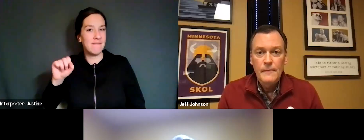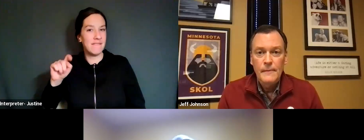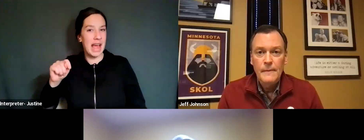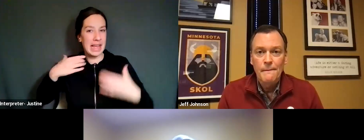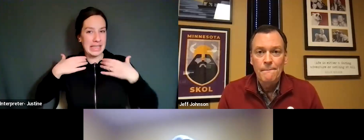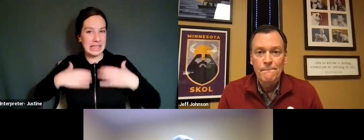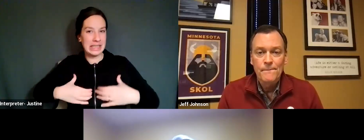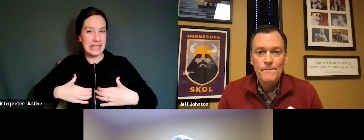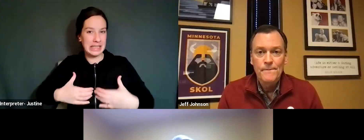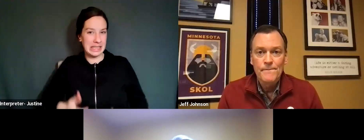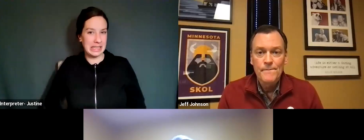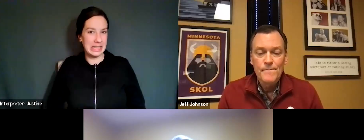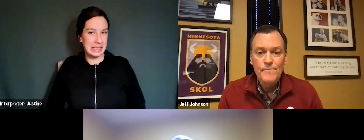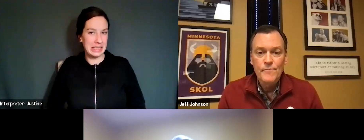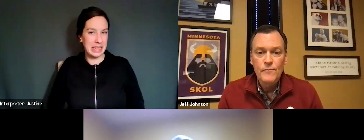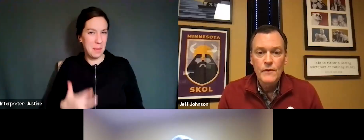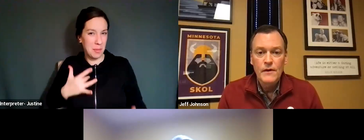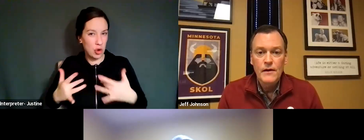which of you